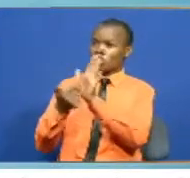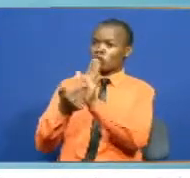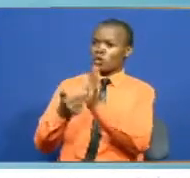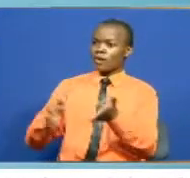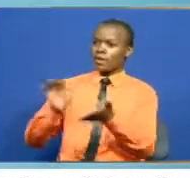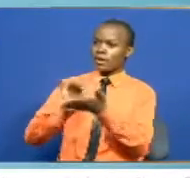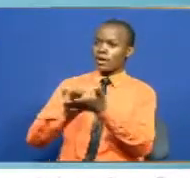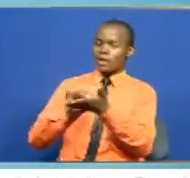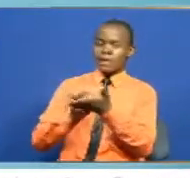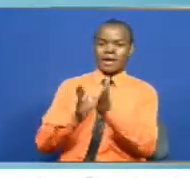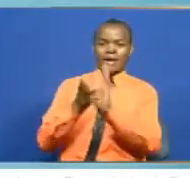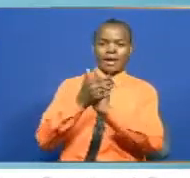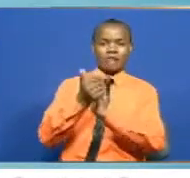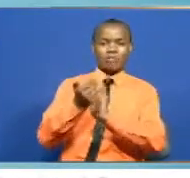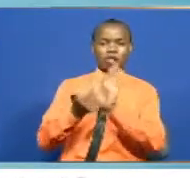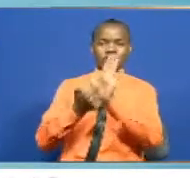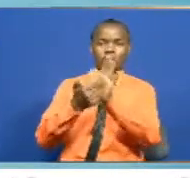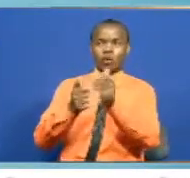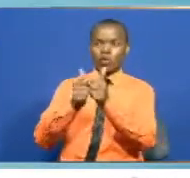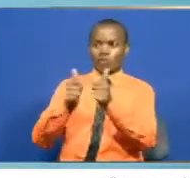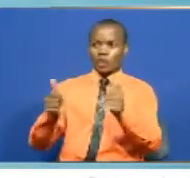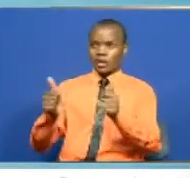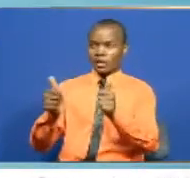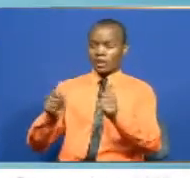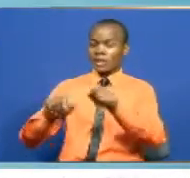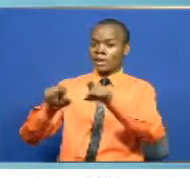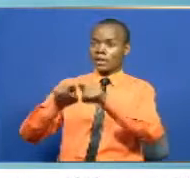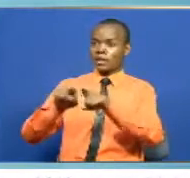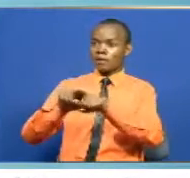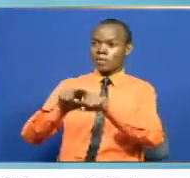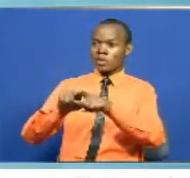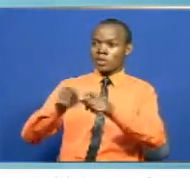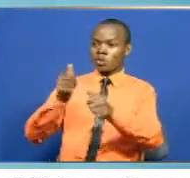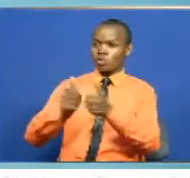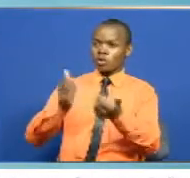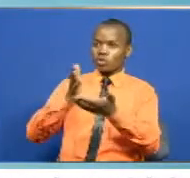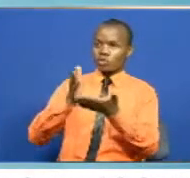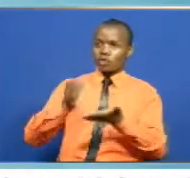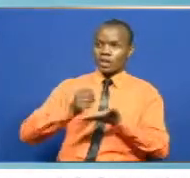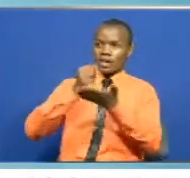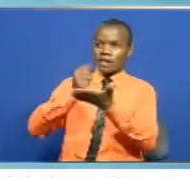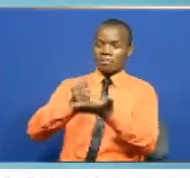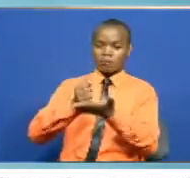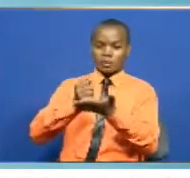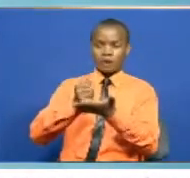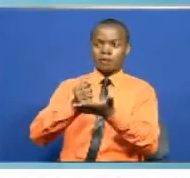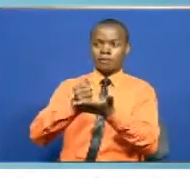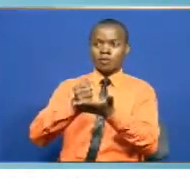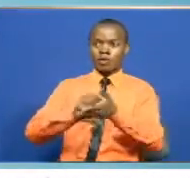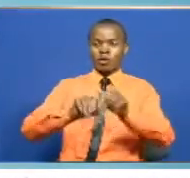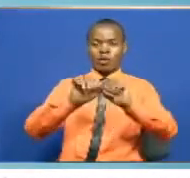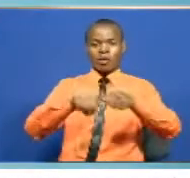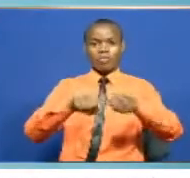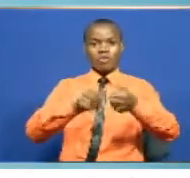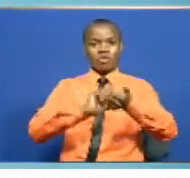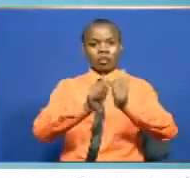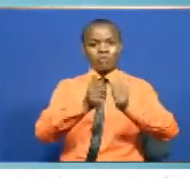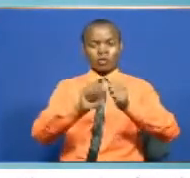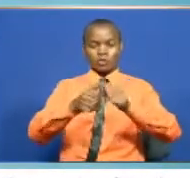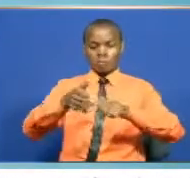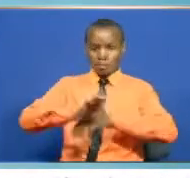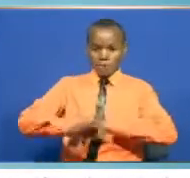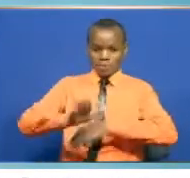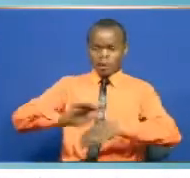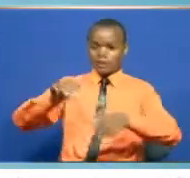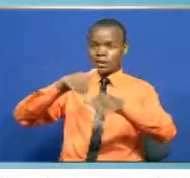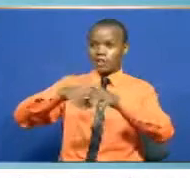their tactics very well. That has really helped them to really dominate the game of basketball around the